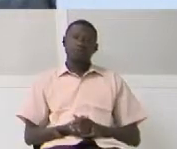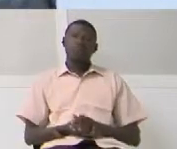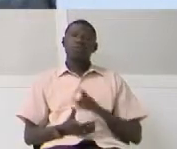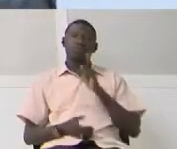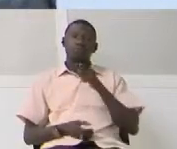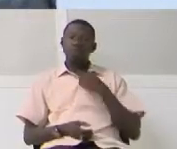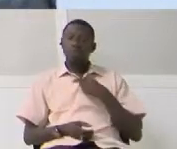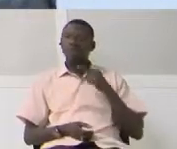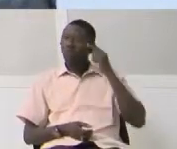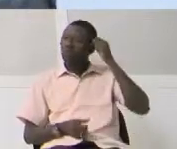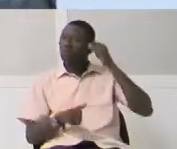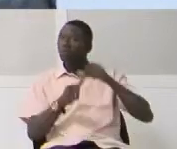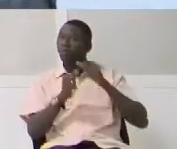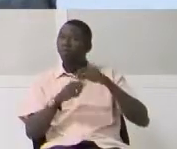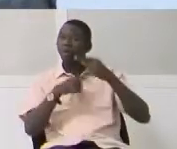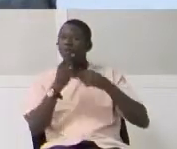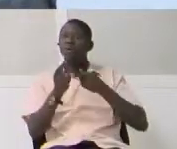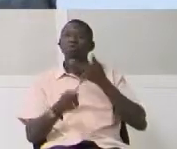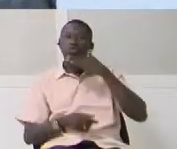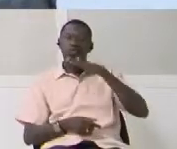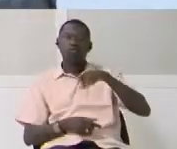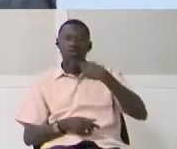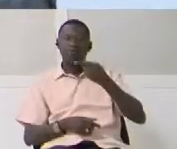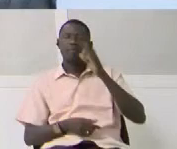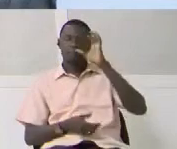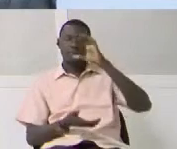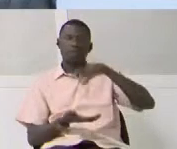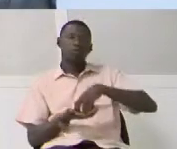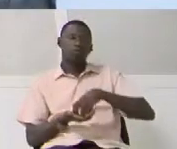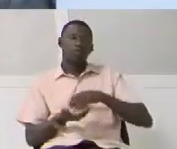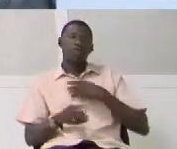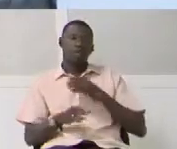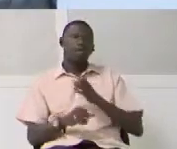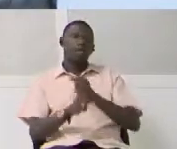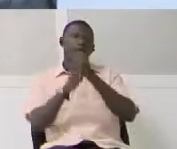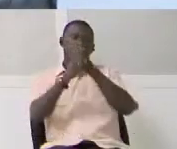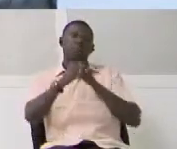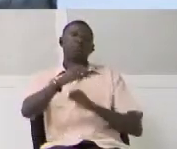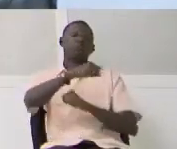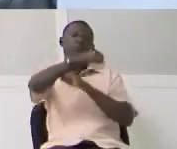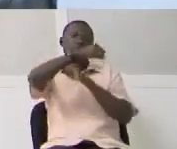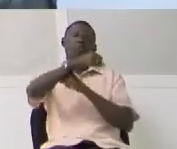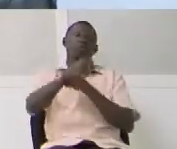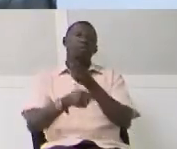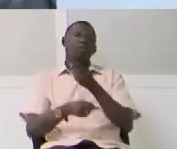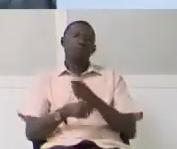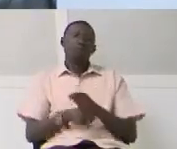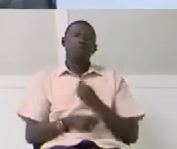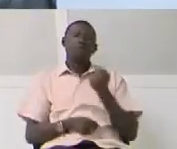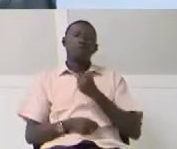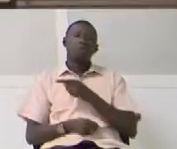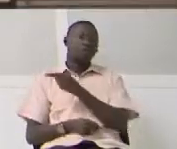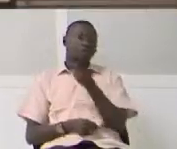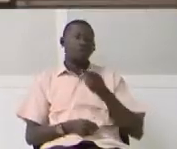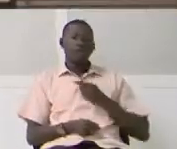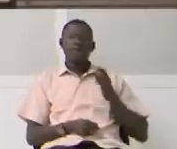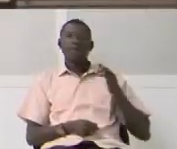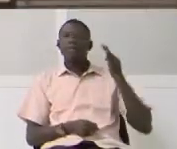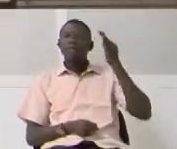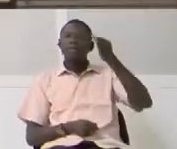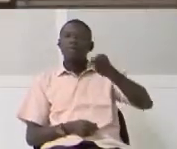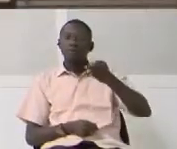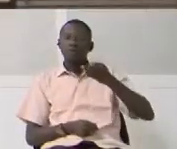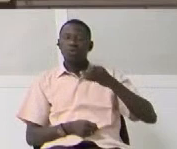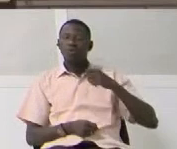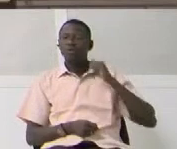lañ those are people that we should avoid our minds because noy future deka bi elek because there is future